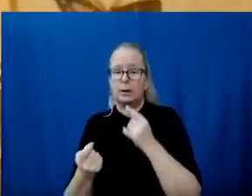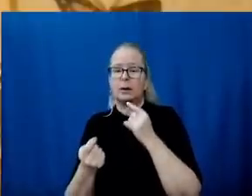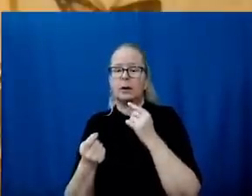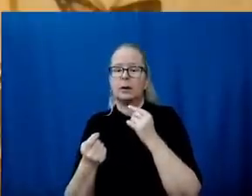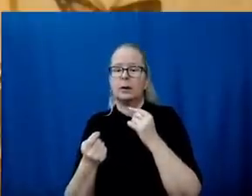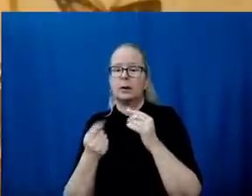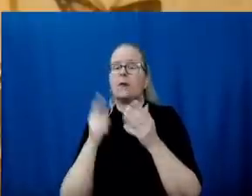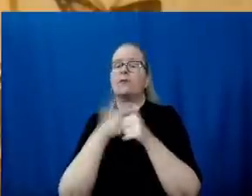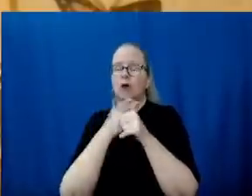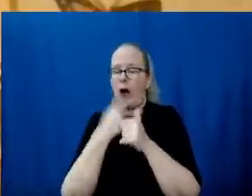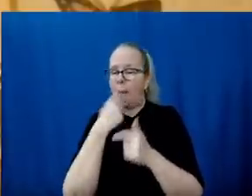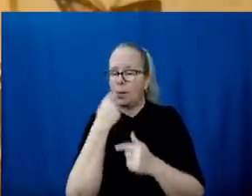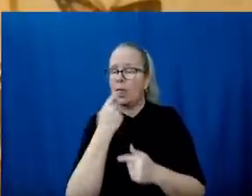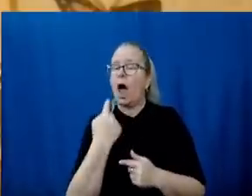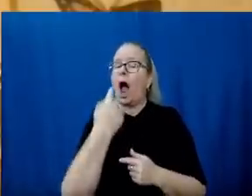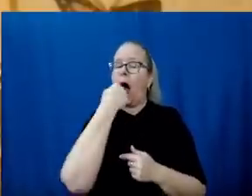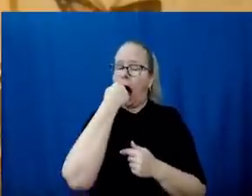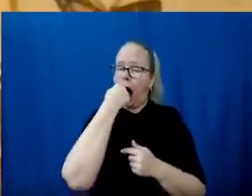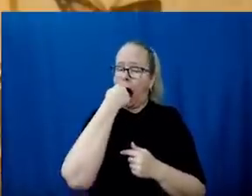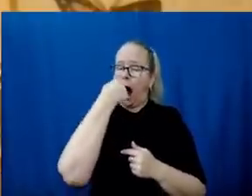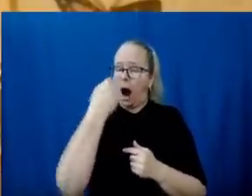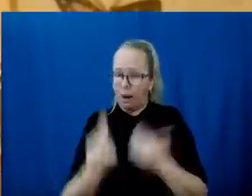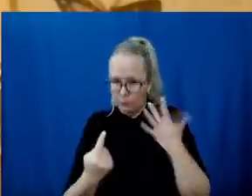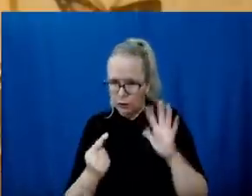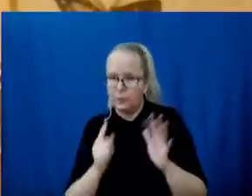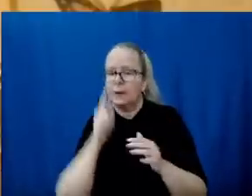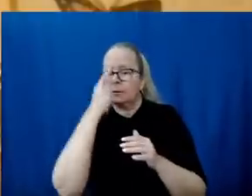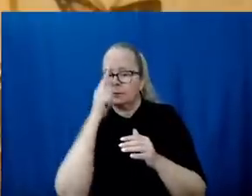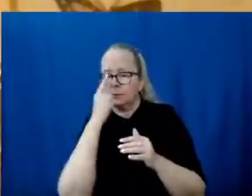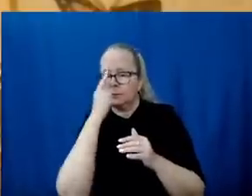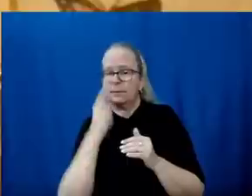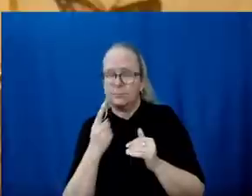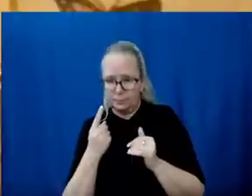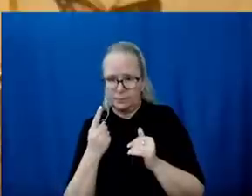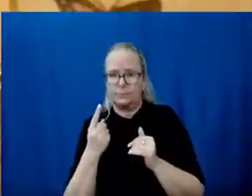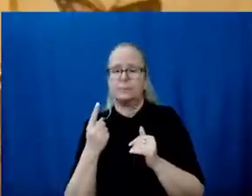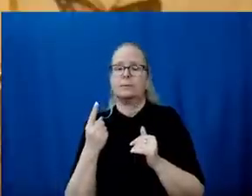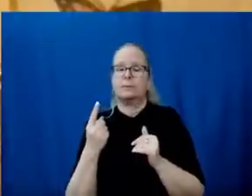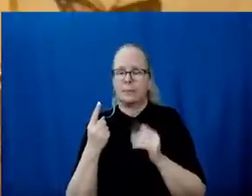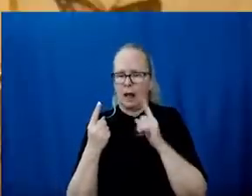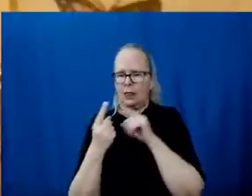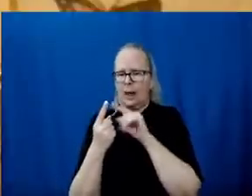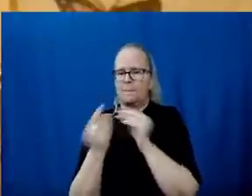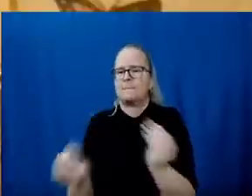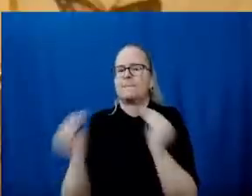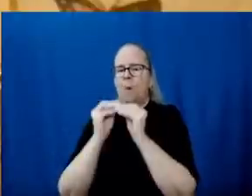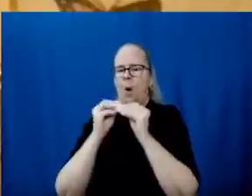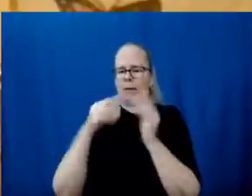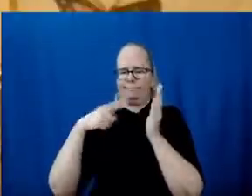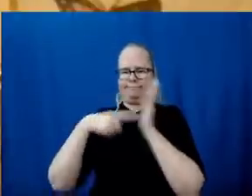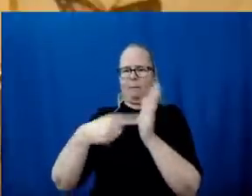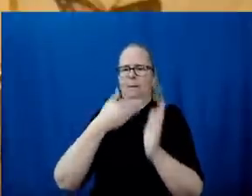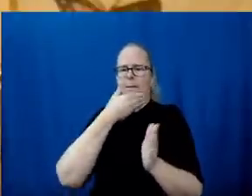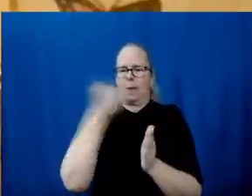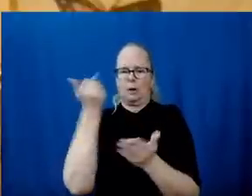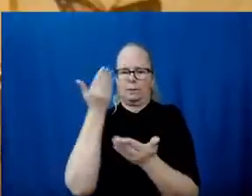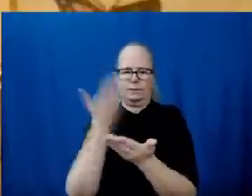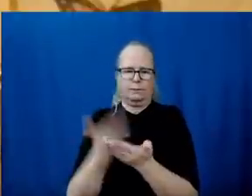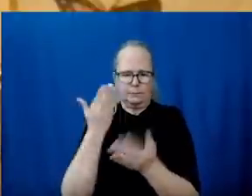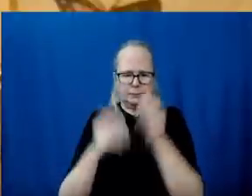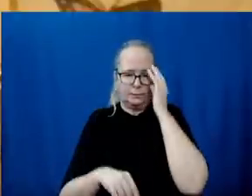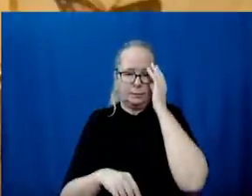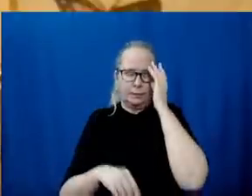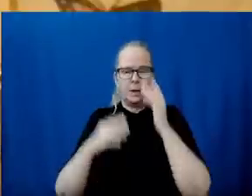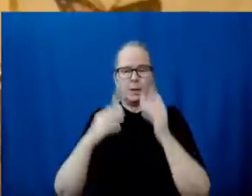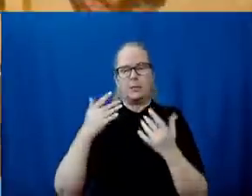just anecdata, that's actual real data. So those are my rapid test advice to you. And I'm going to